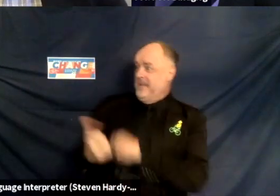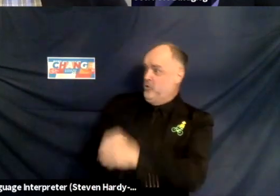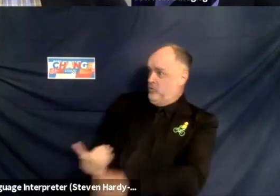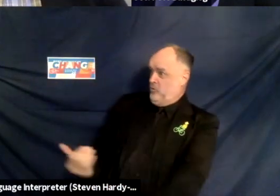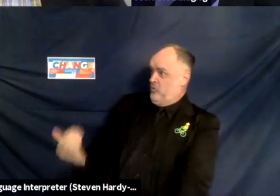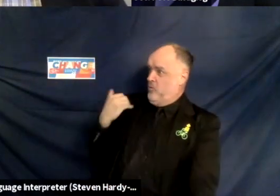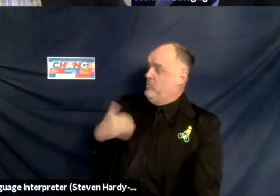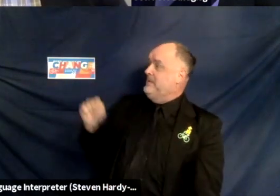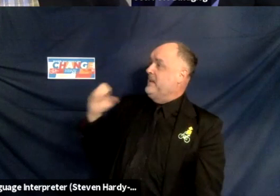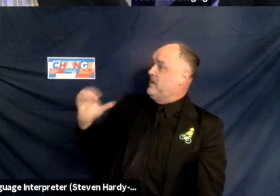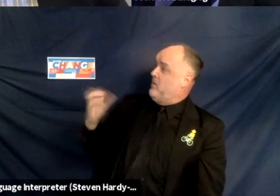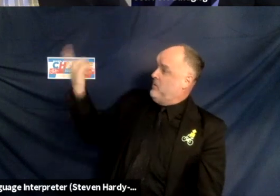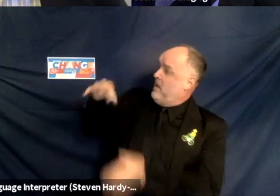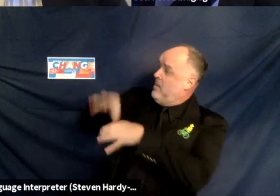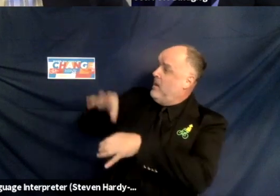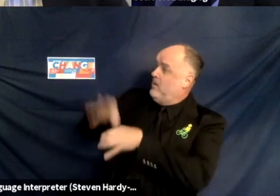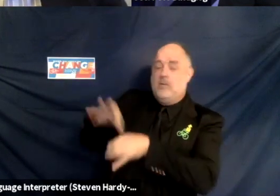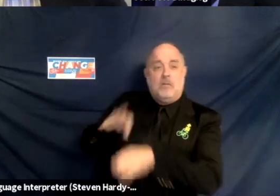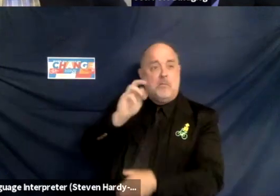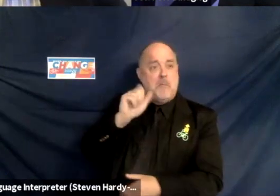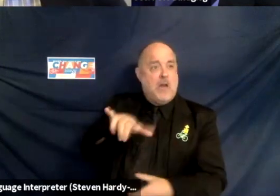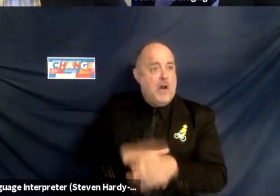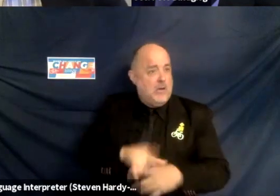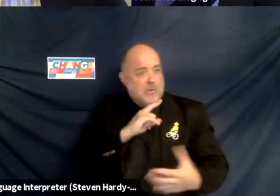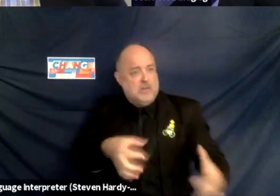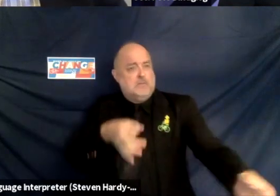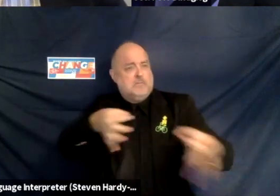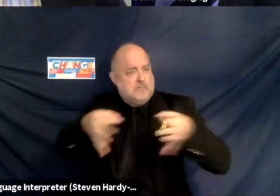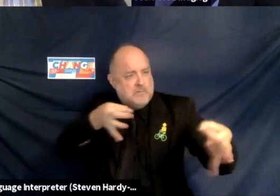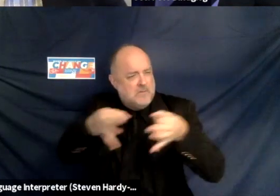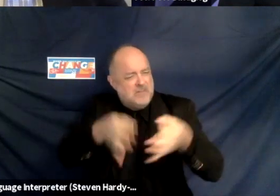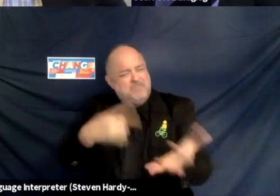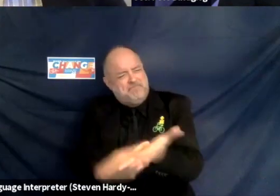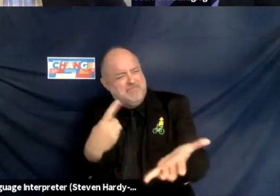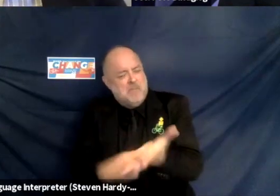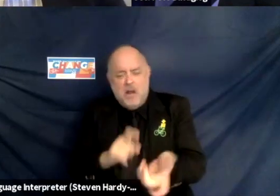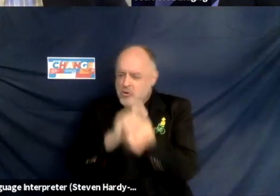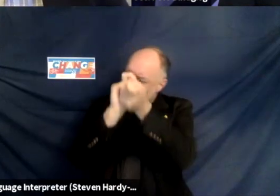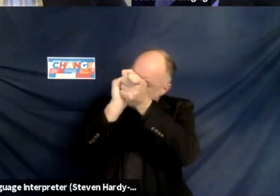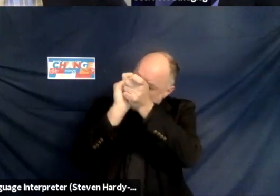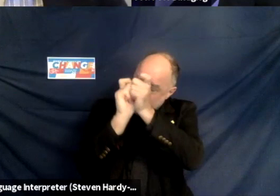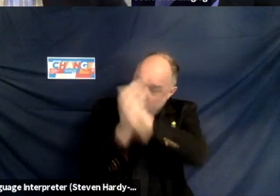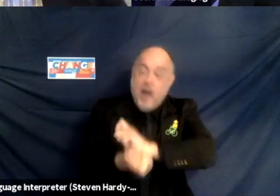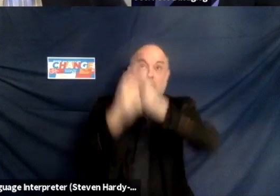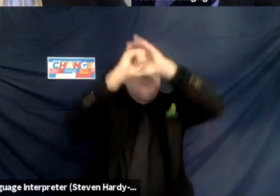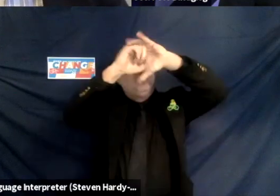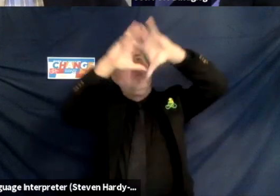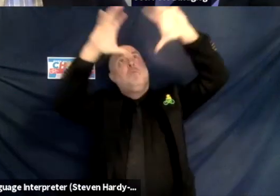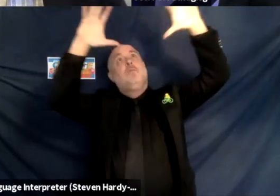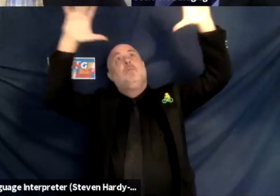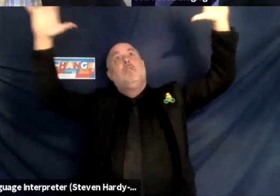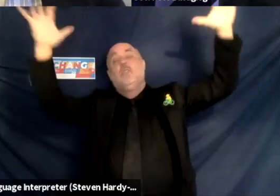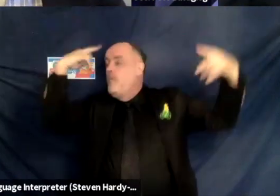Secretary Buttigieg was elected mayor of South Bend on a platform focused on a transformative vision of the future for the city,